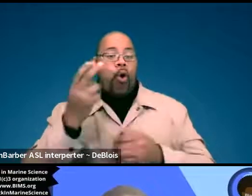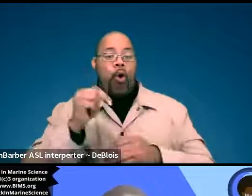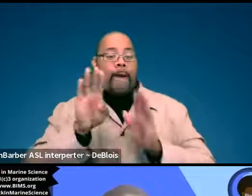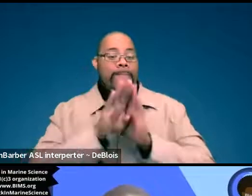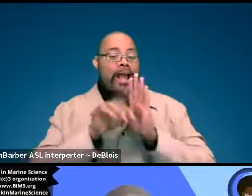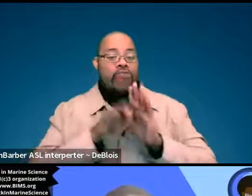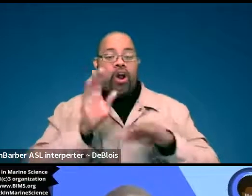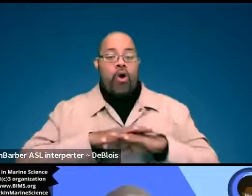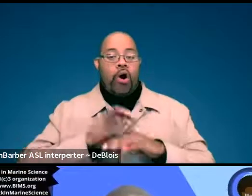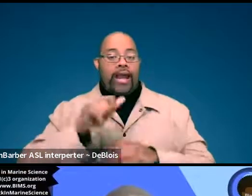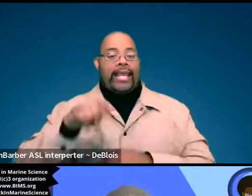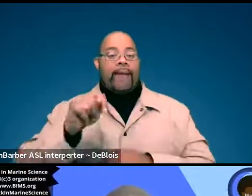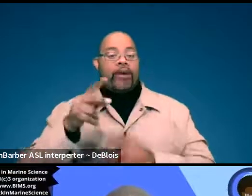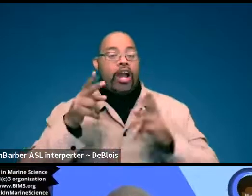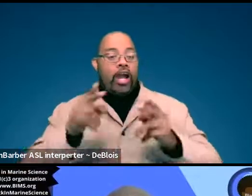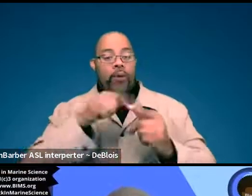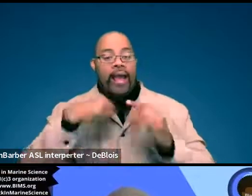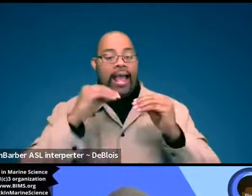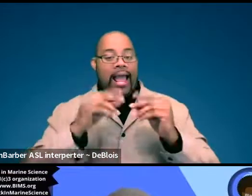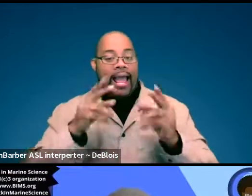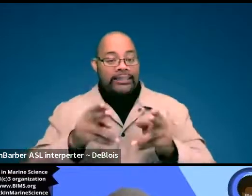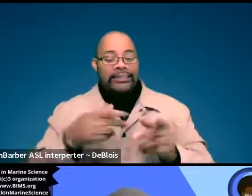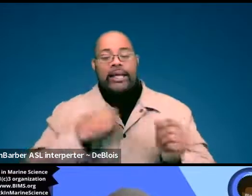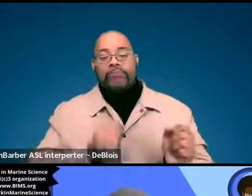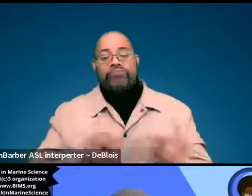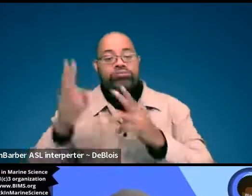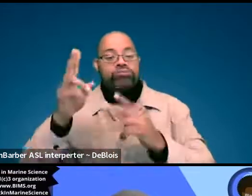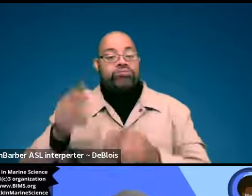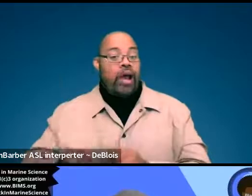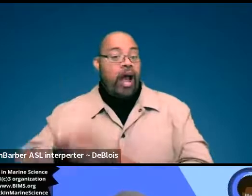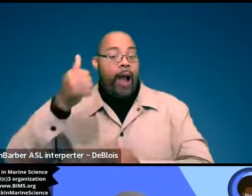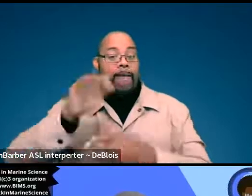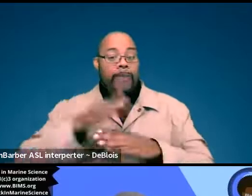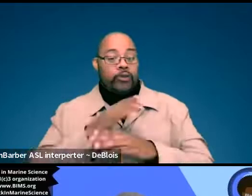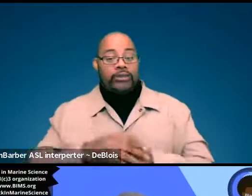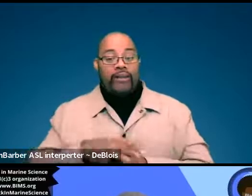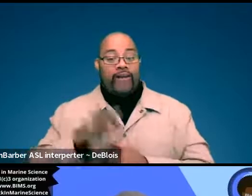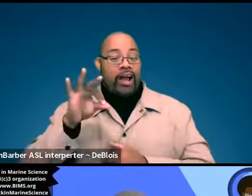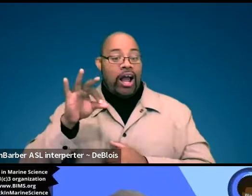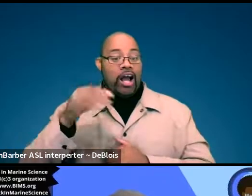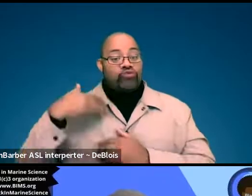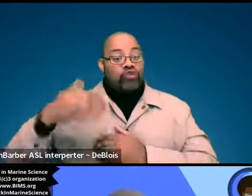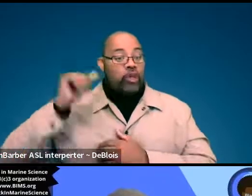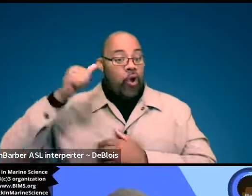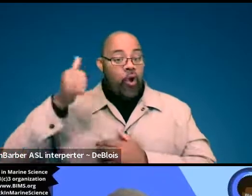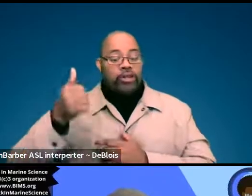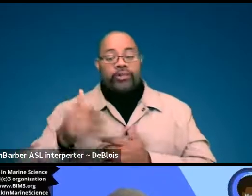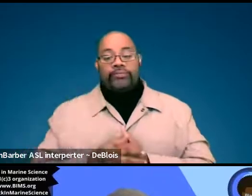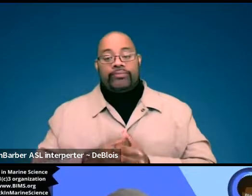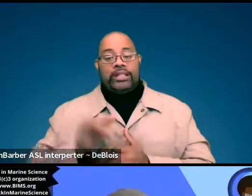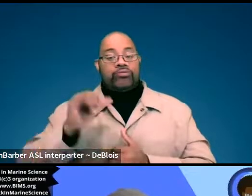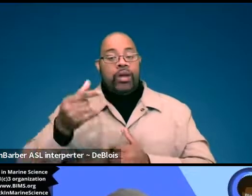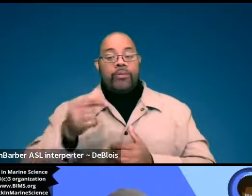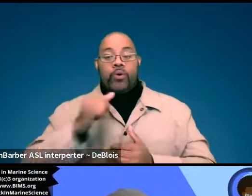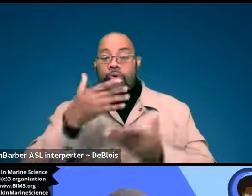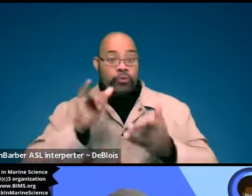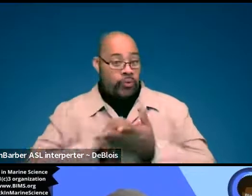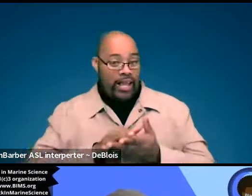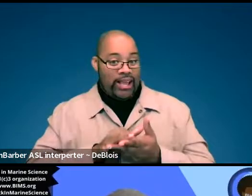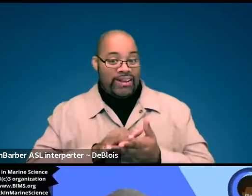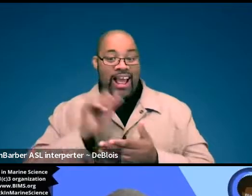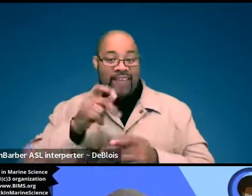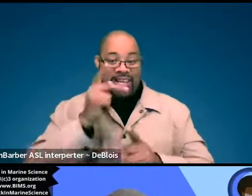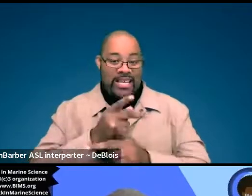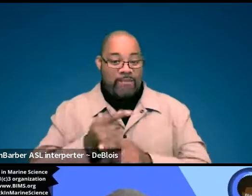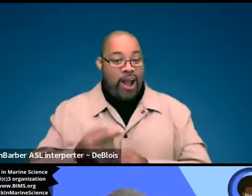on CapCut. When I edit, I upload it, find the trending audio, turn the volume all the way down. Instagram won't let you do that though. You got to keep